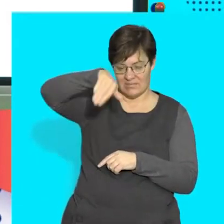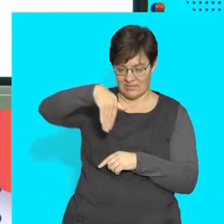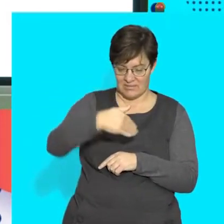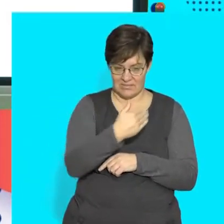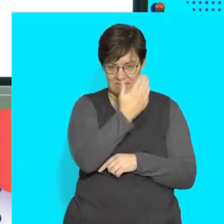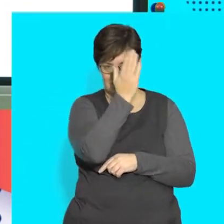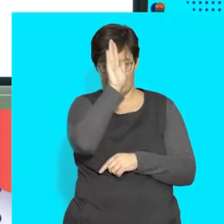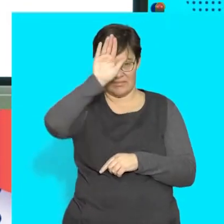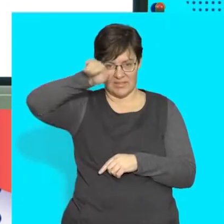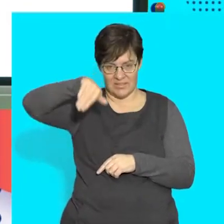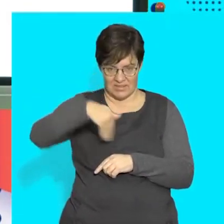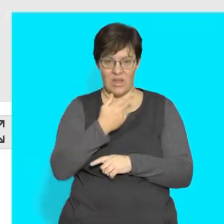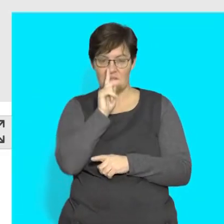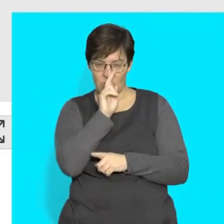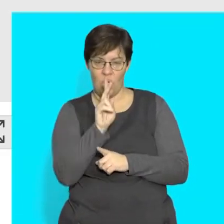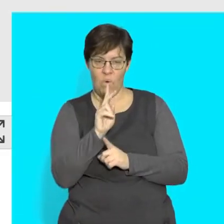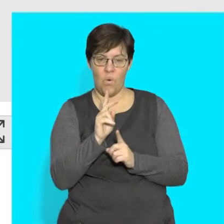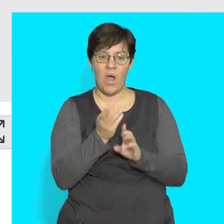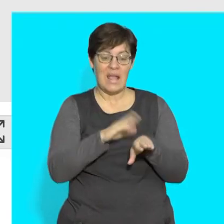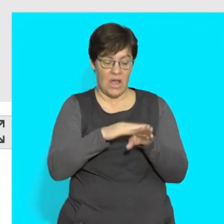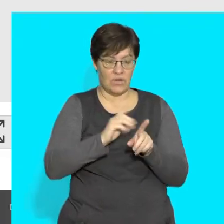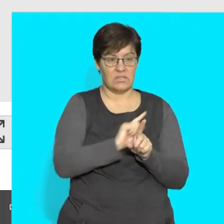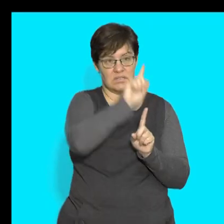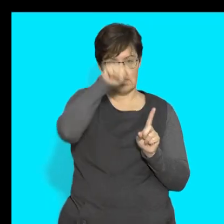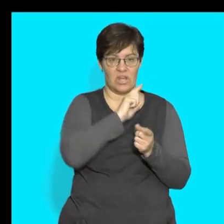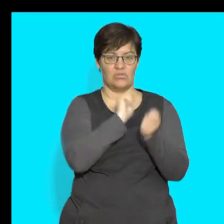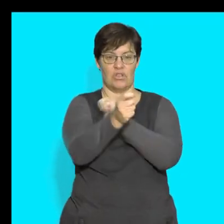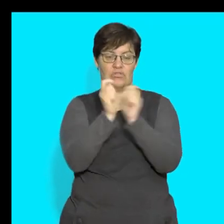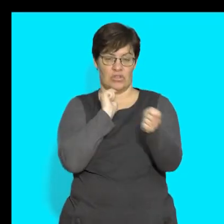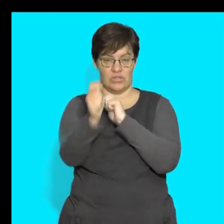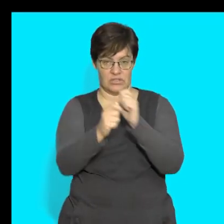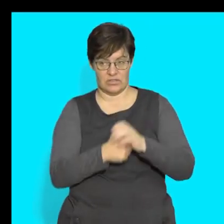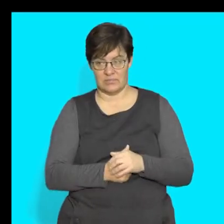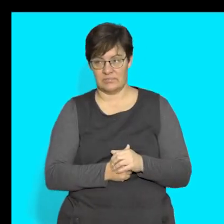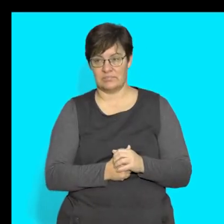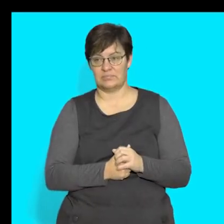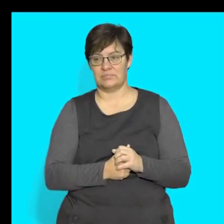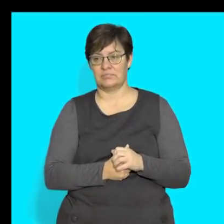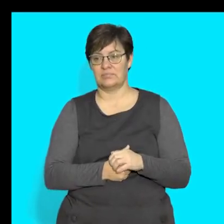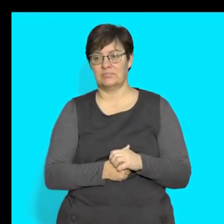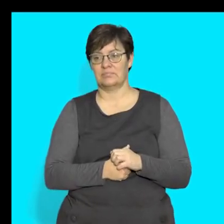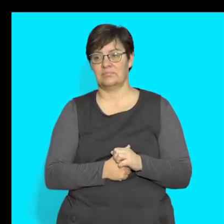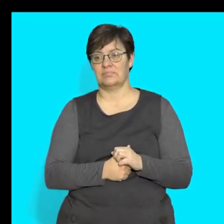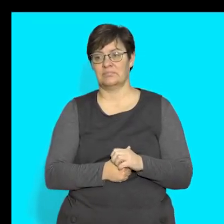changes its direction in the armature. So here we go.